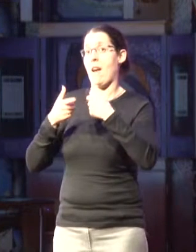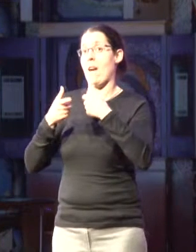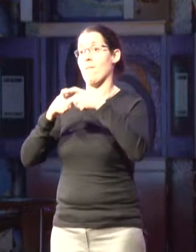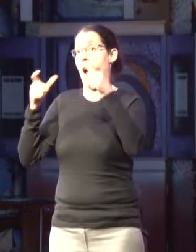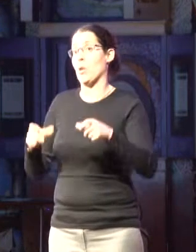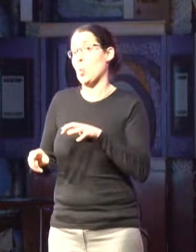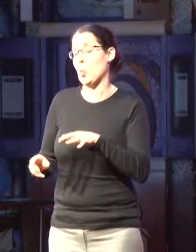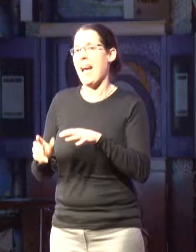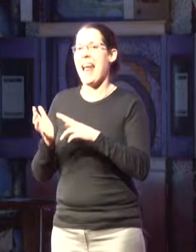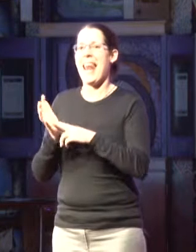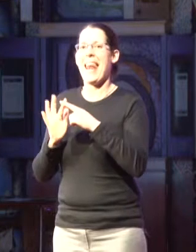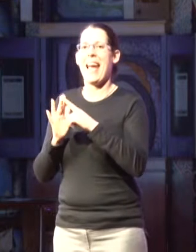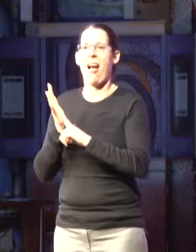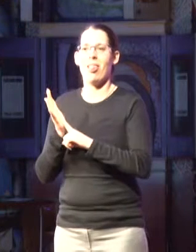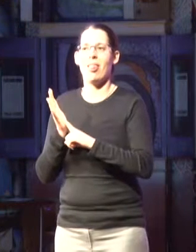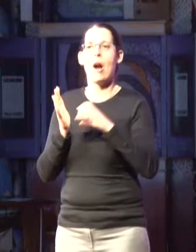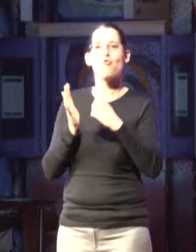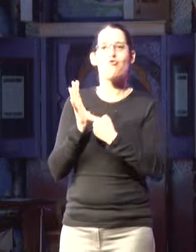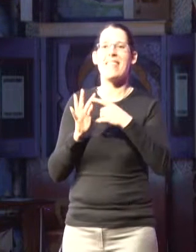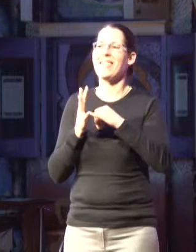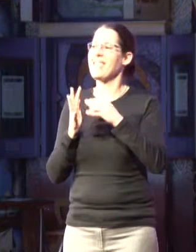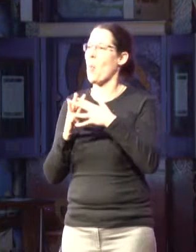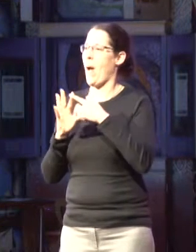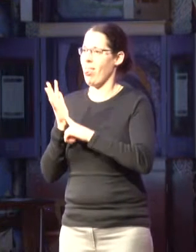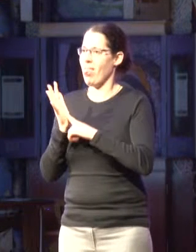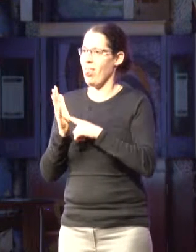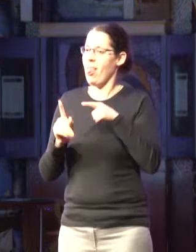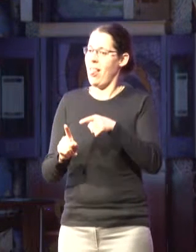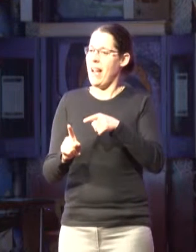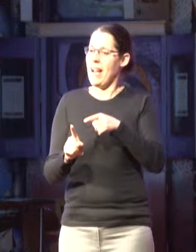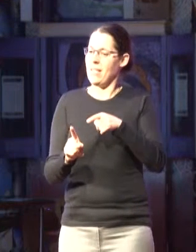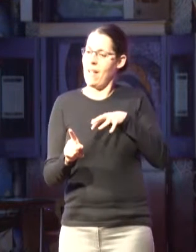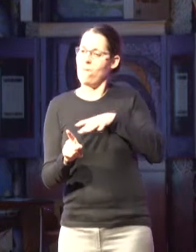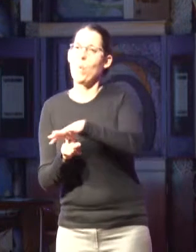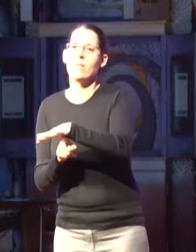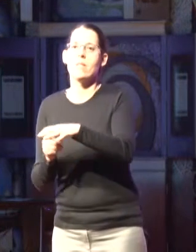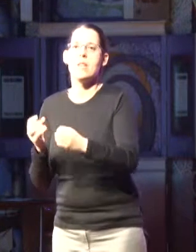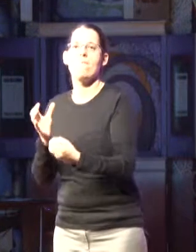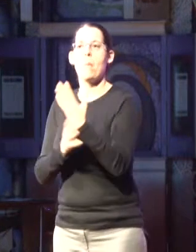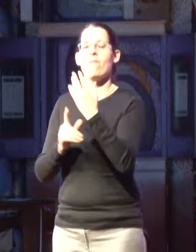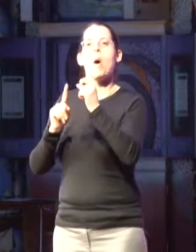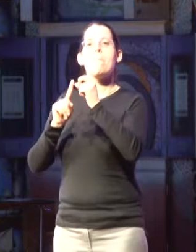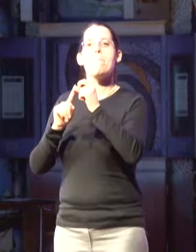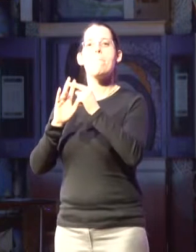Neil Creswell, and he's the driving force behind the development of the Portainer software solution, which